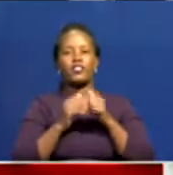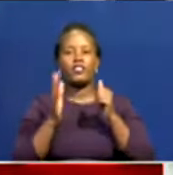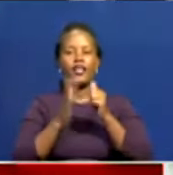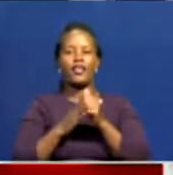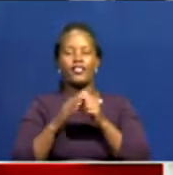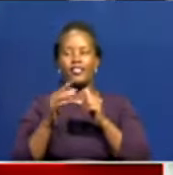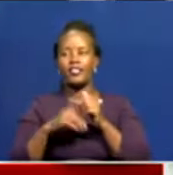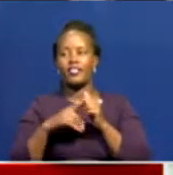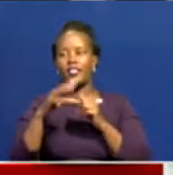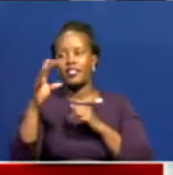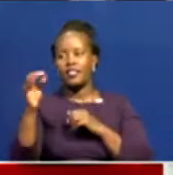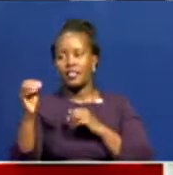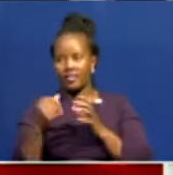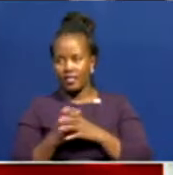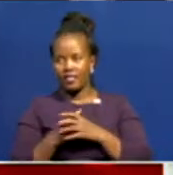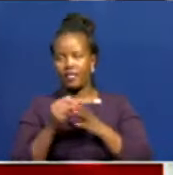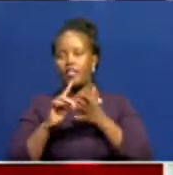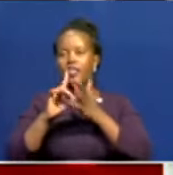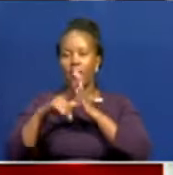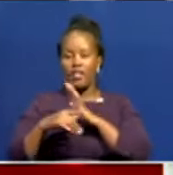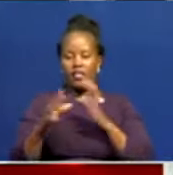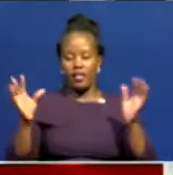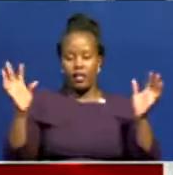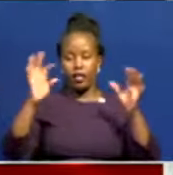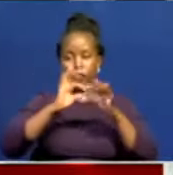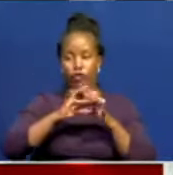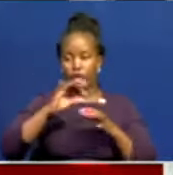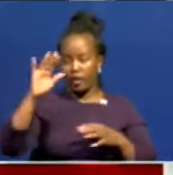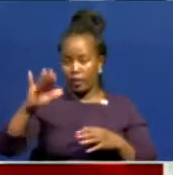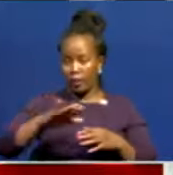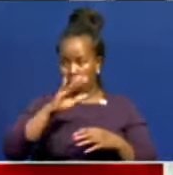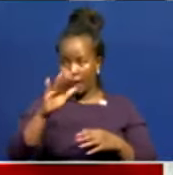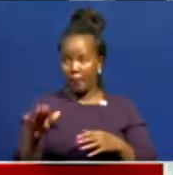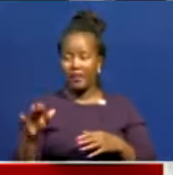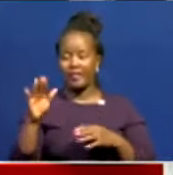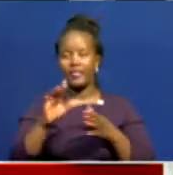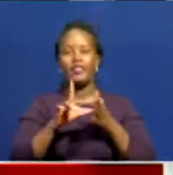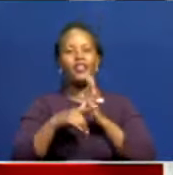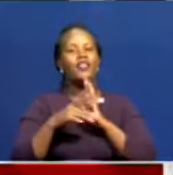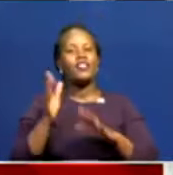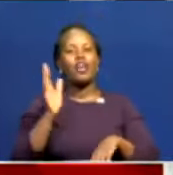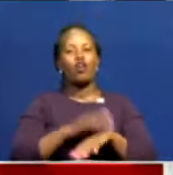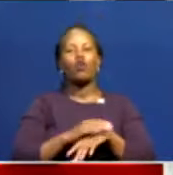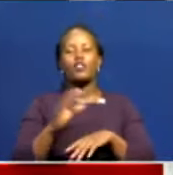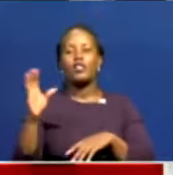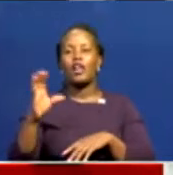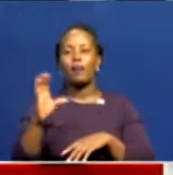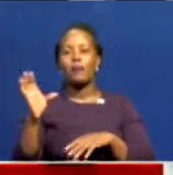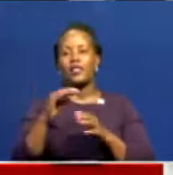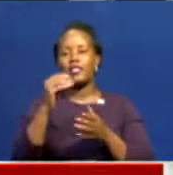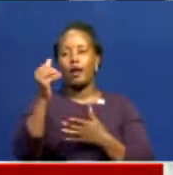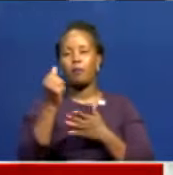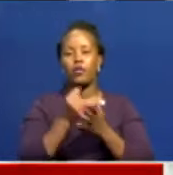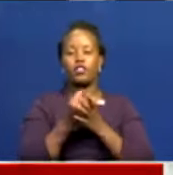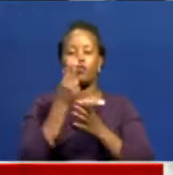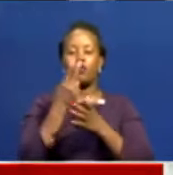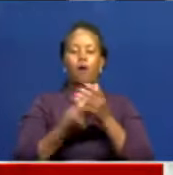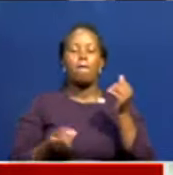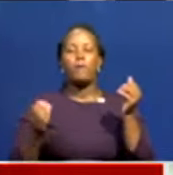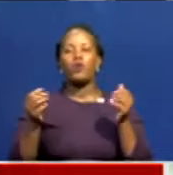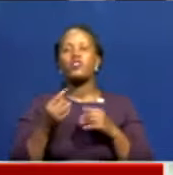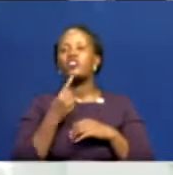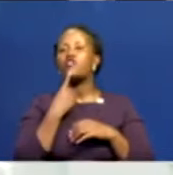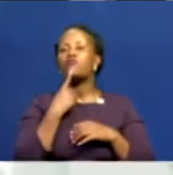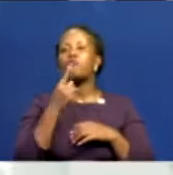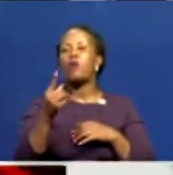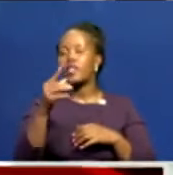back. He was later to join parliament, eventually landing cabinet appointments both in President Daniel Moi's